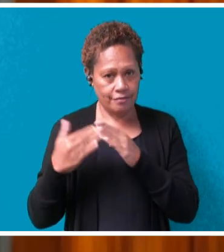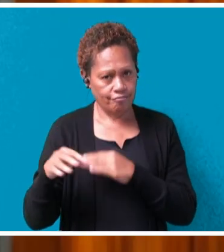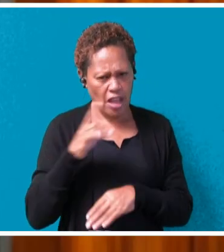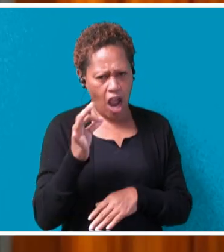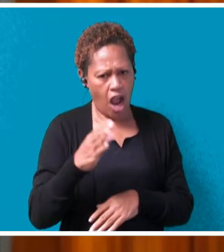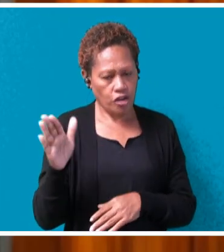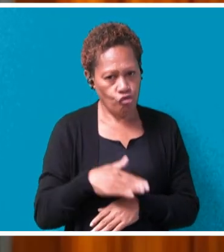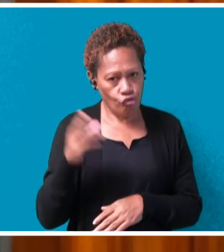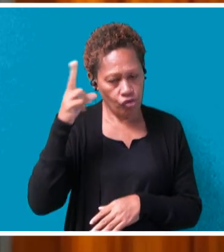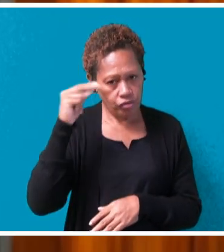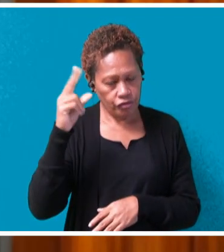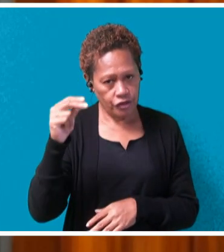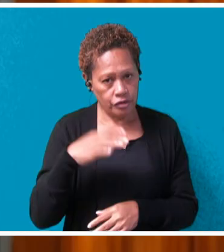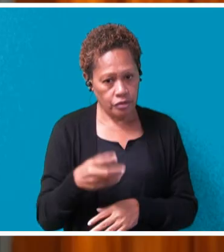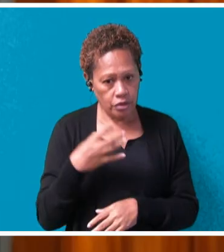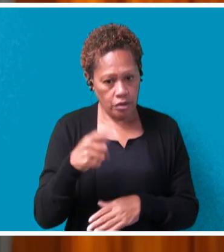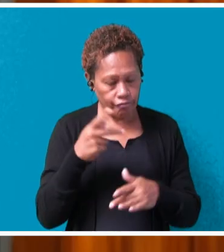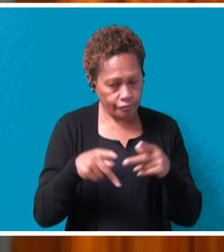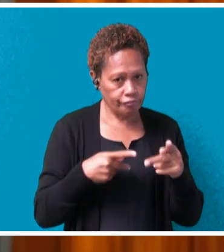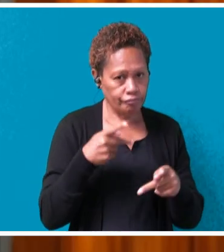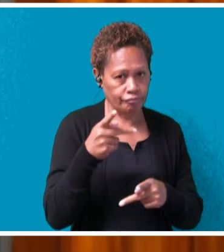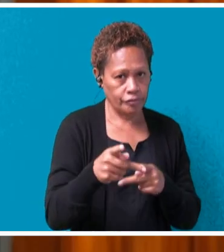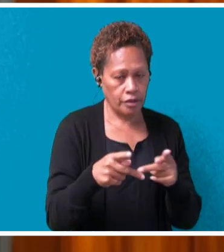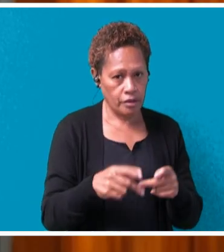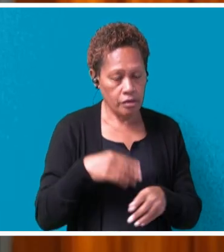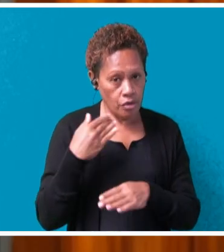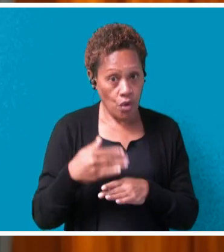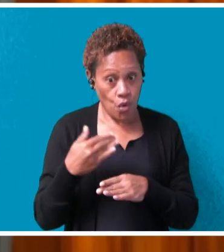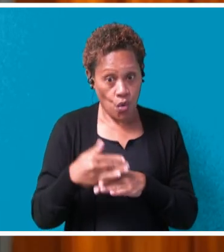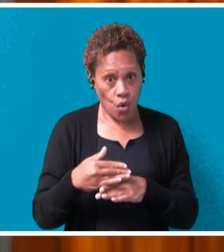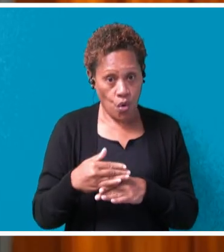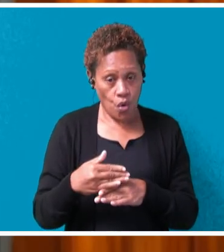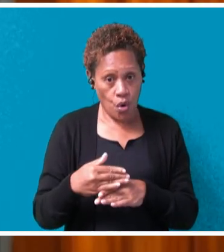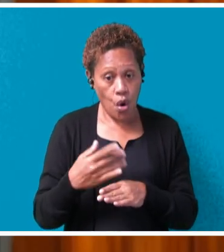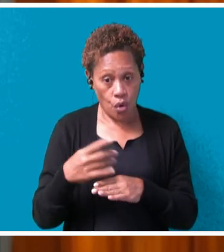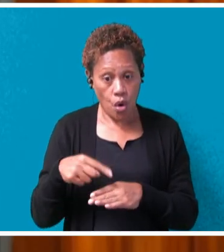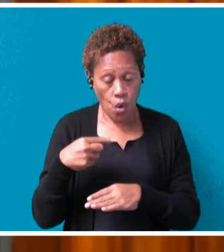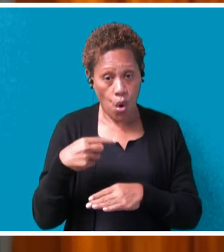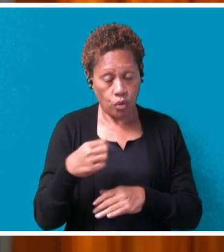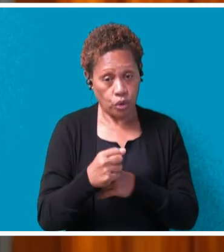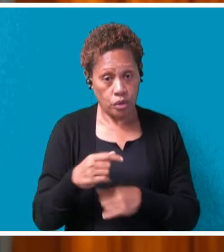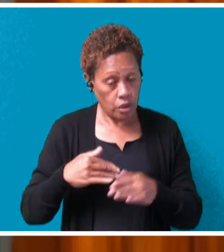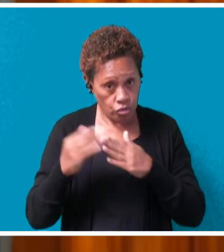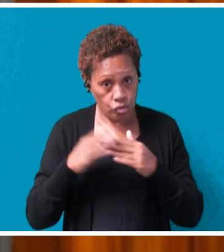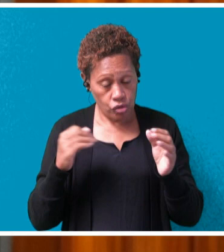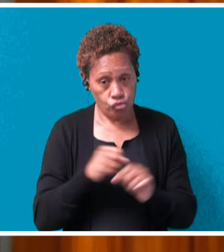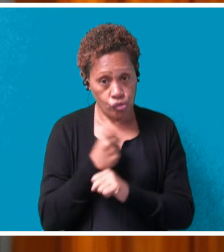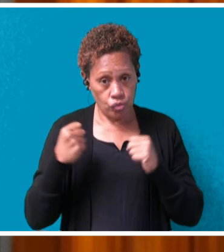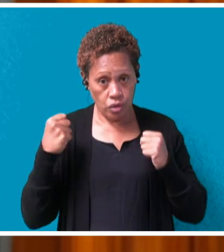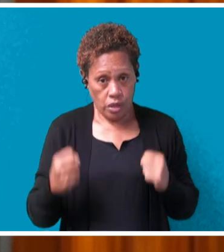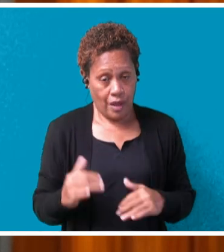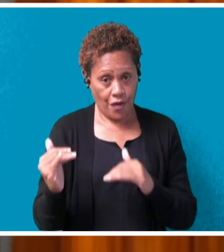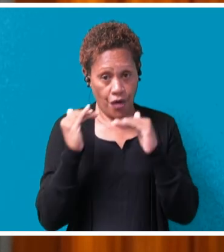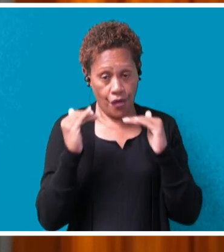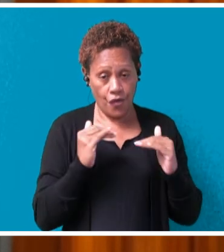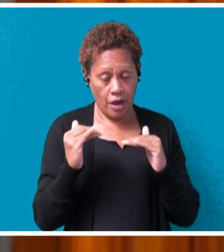faith in the democratic process and in the work being undertaken to build a stronger, fairer, and more united Fiji. Let